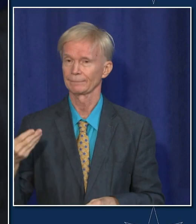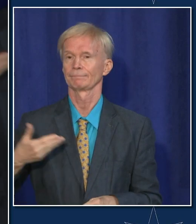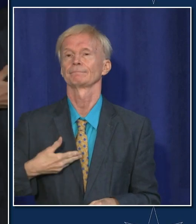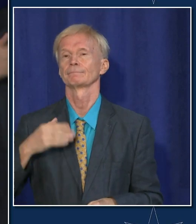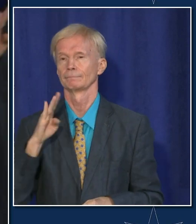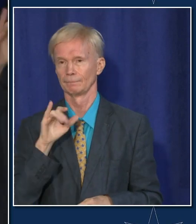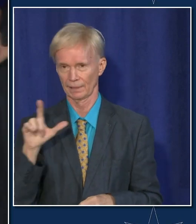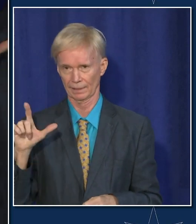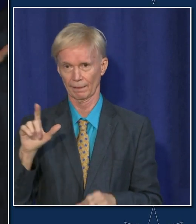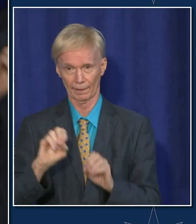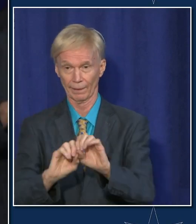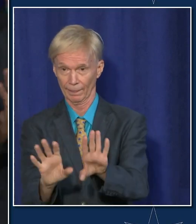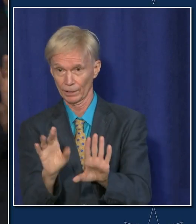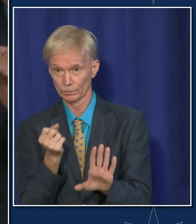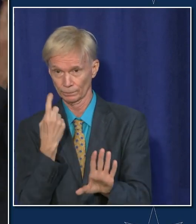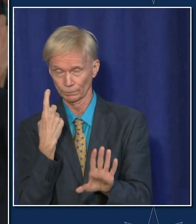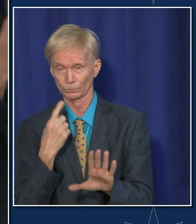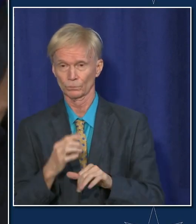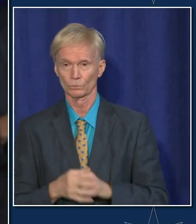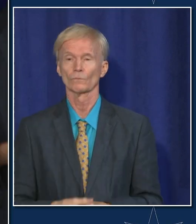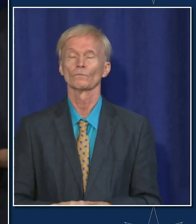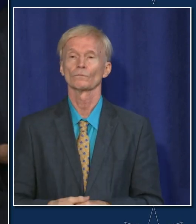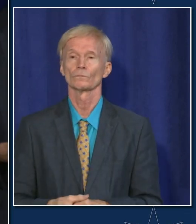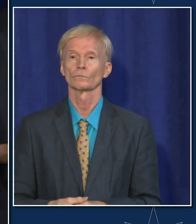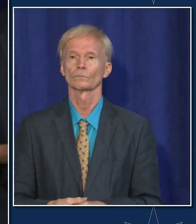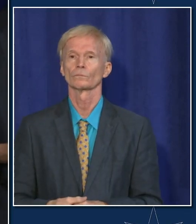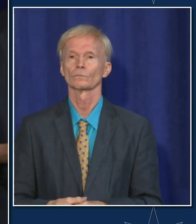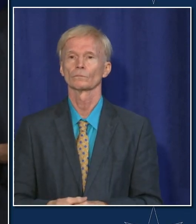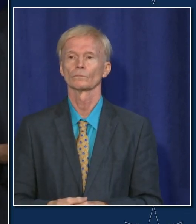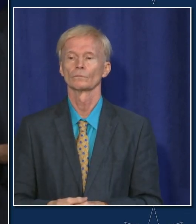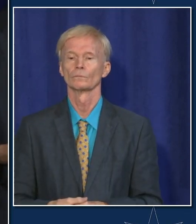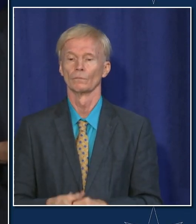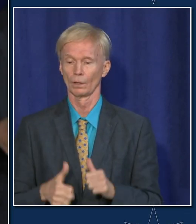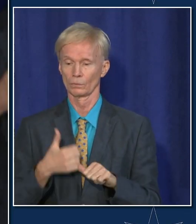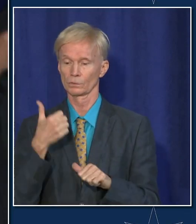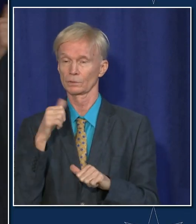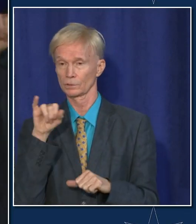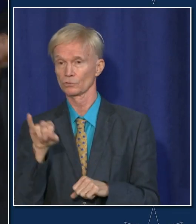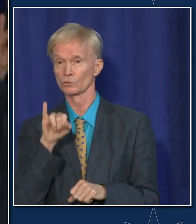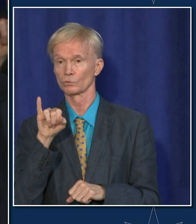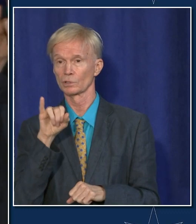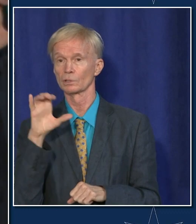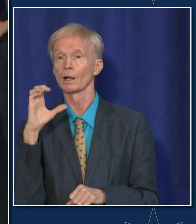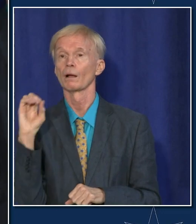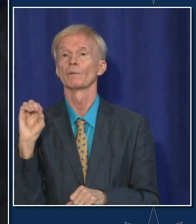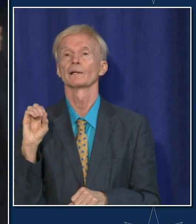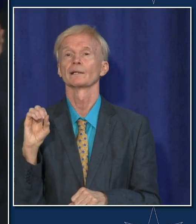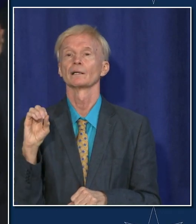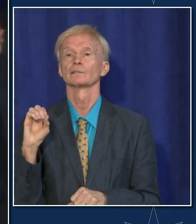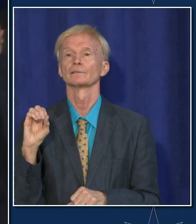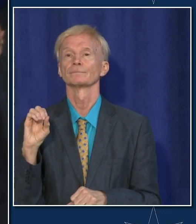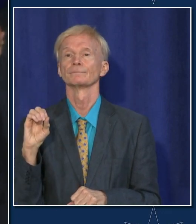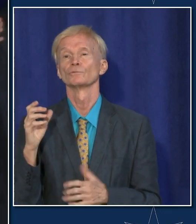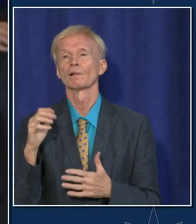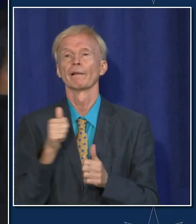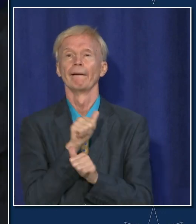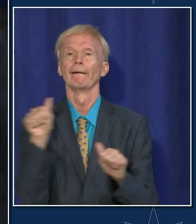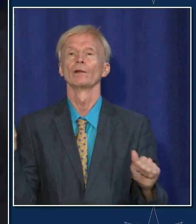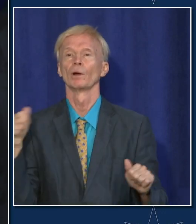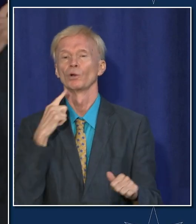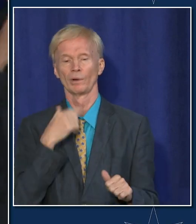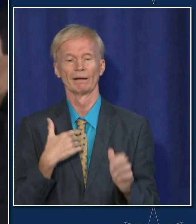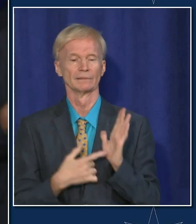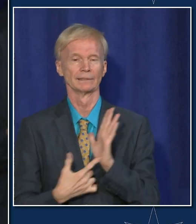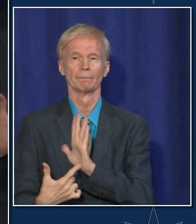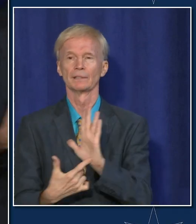testing, to be clear about that. And most insurance companies have said, so for anybody who is